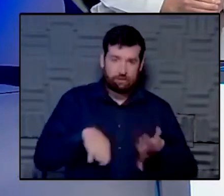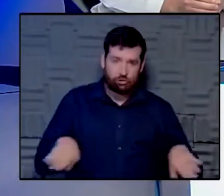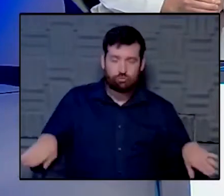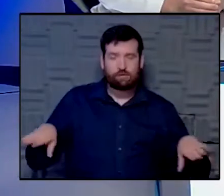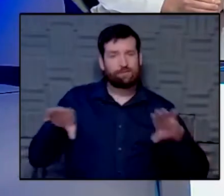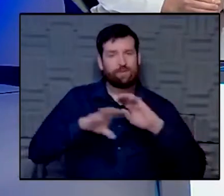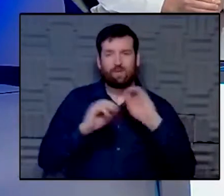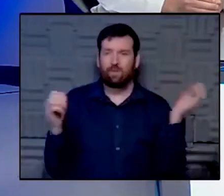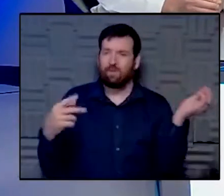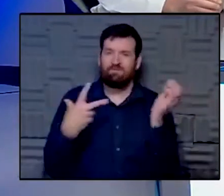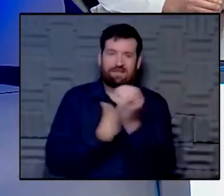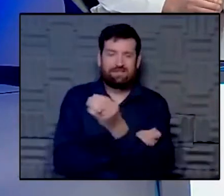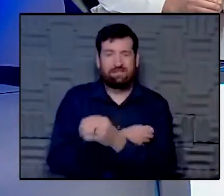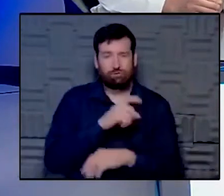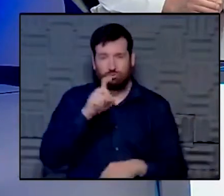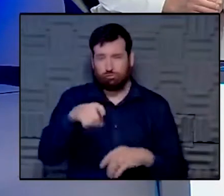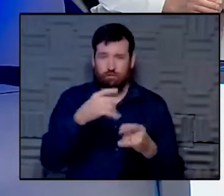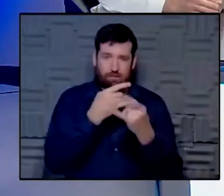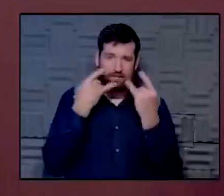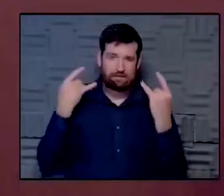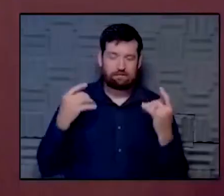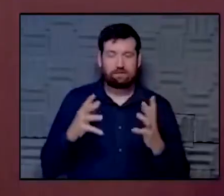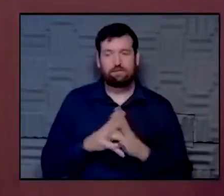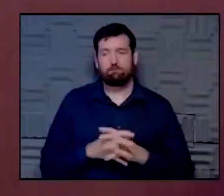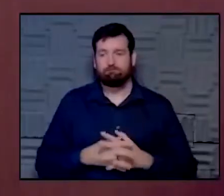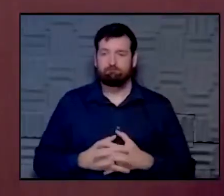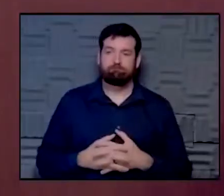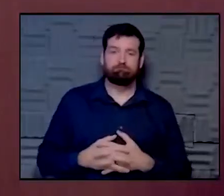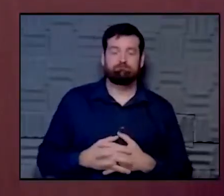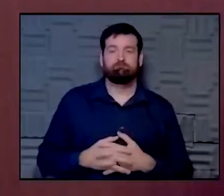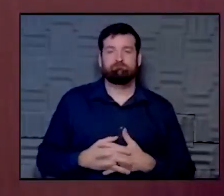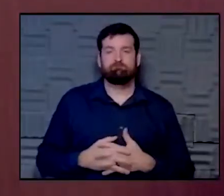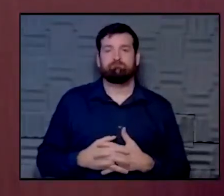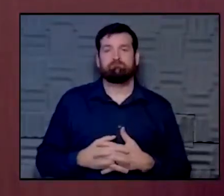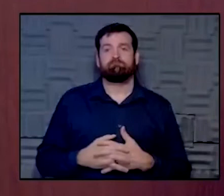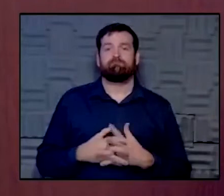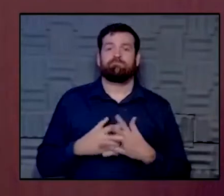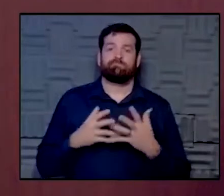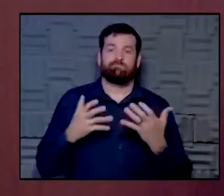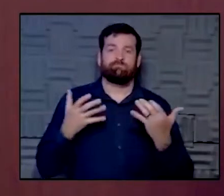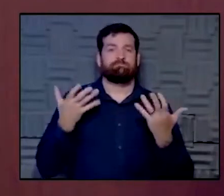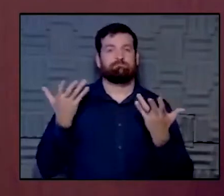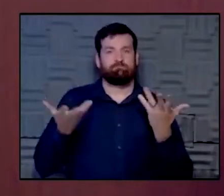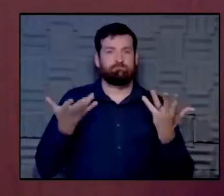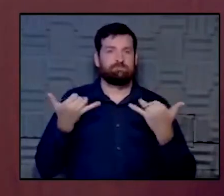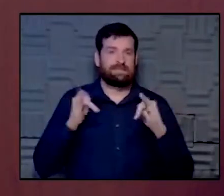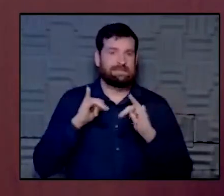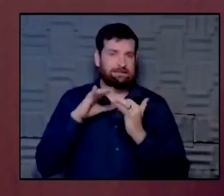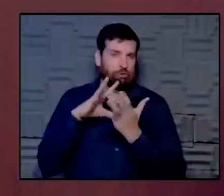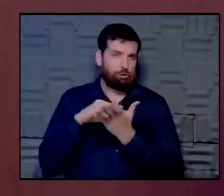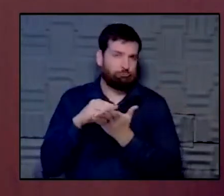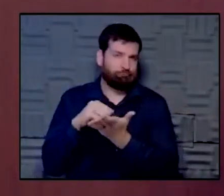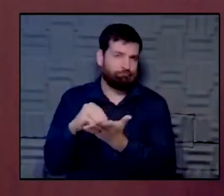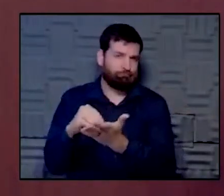they still be masking? I think that's something that we're still learning about. There's